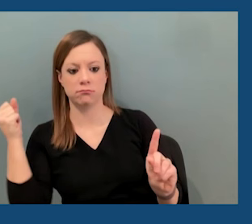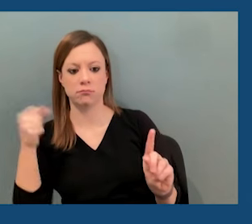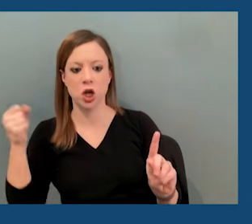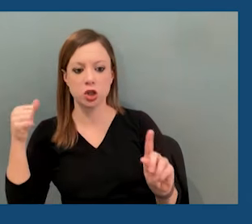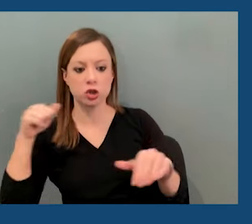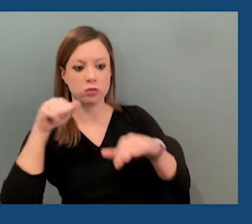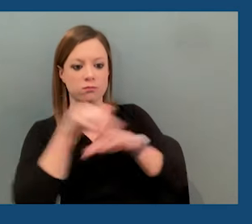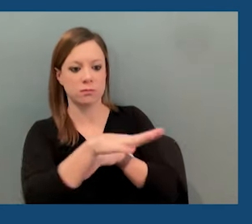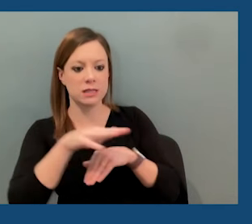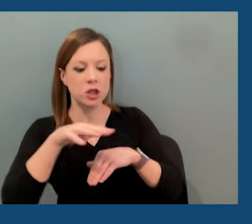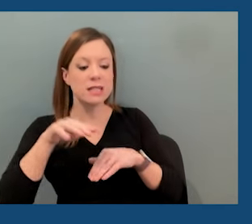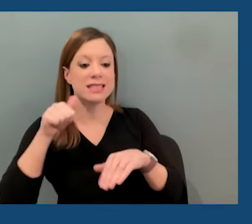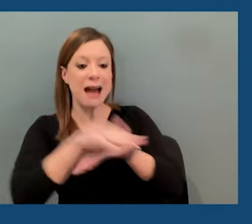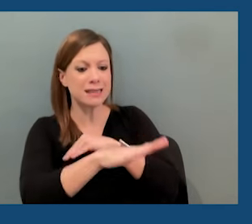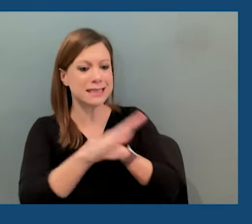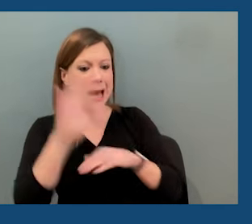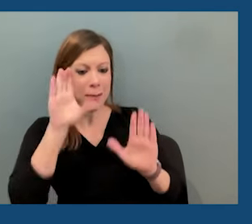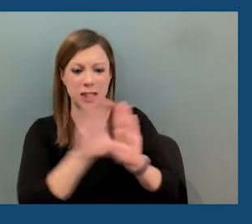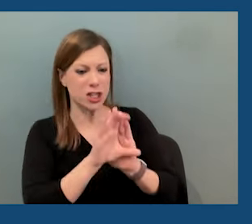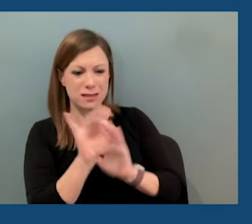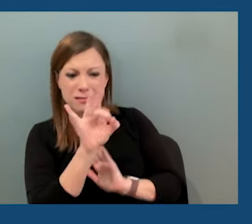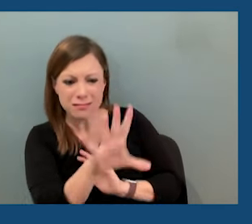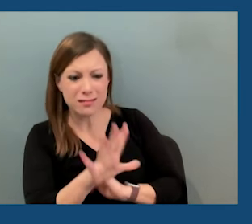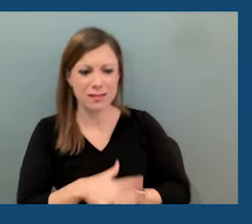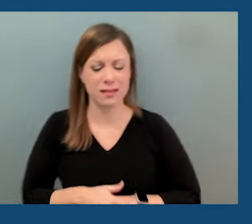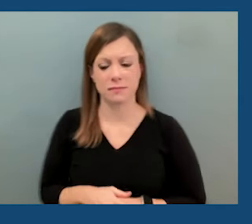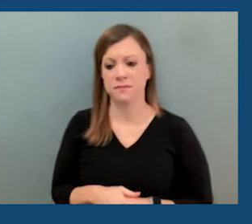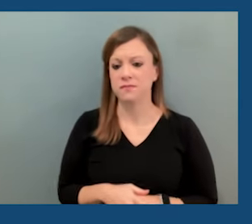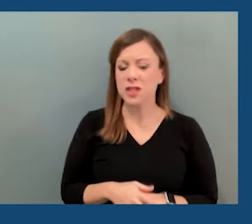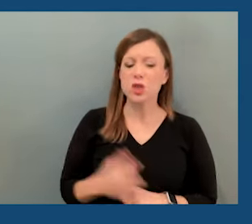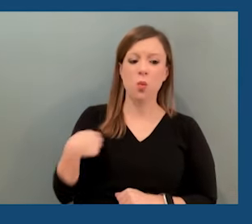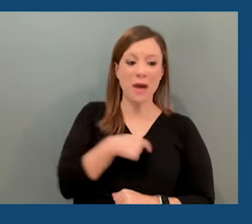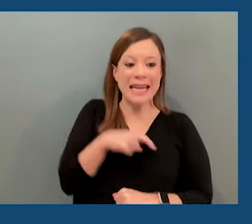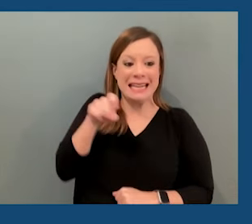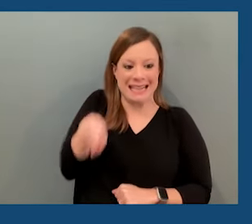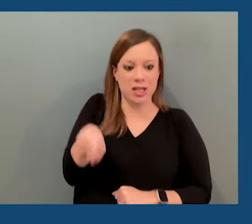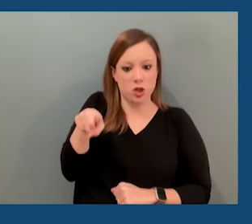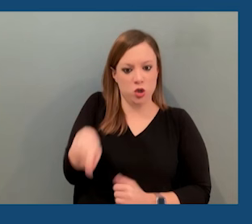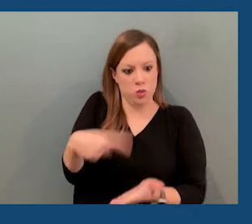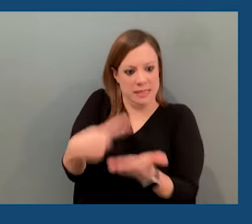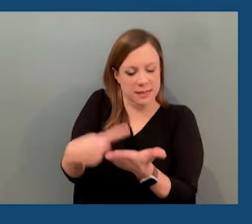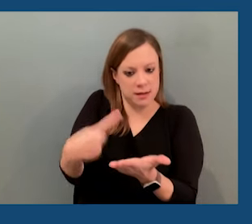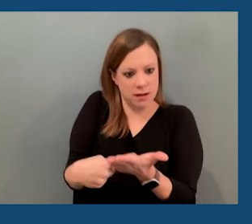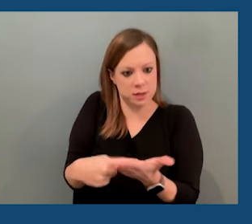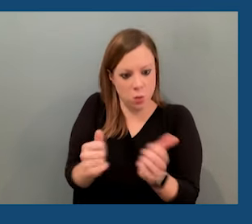have to stand up and recognize it, talk about it, and make sure that our kids are getting help as well.